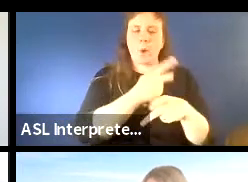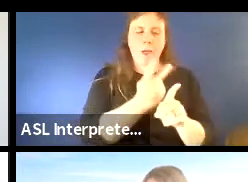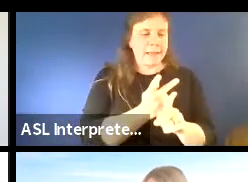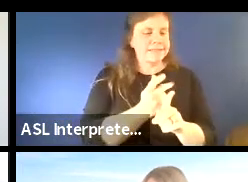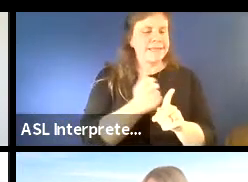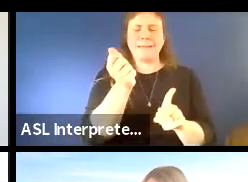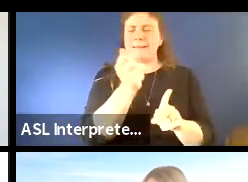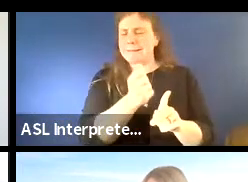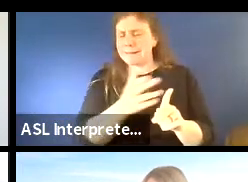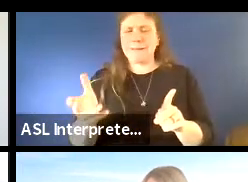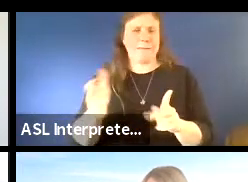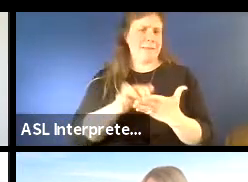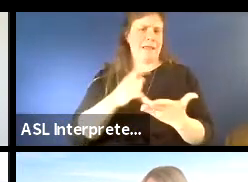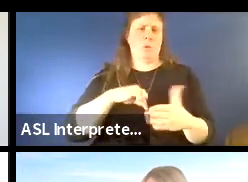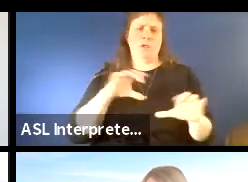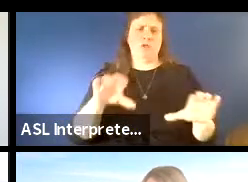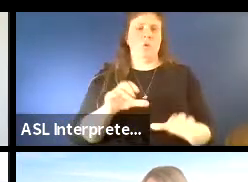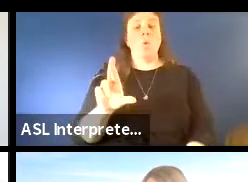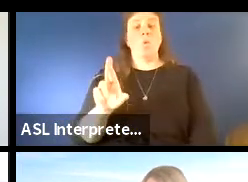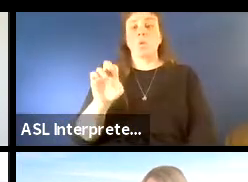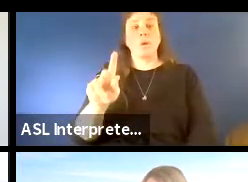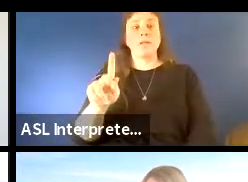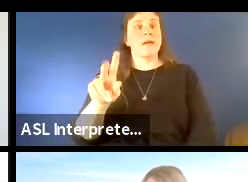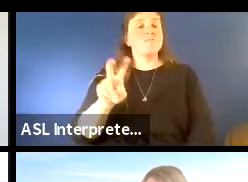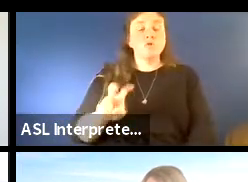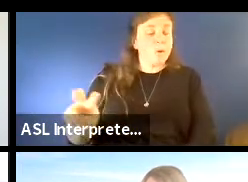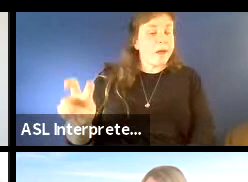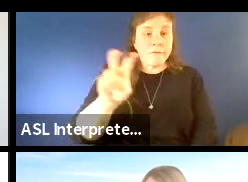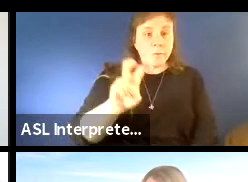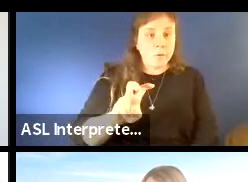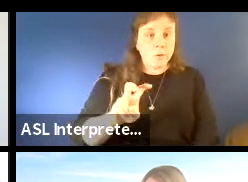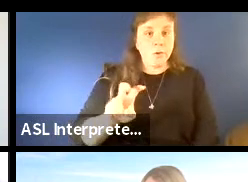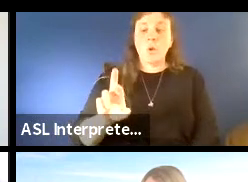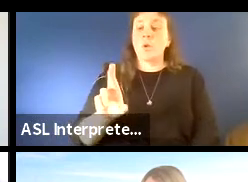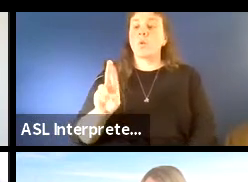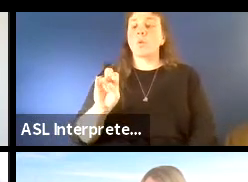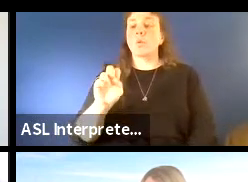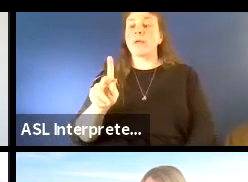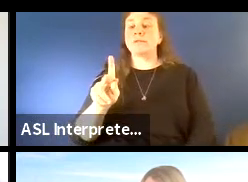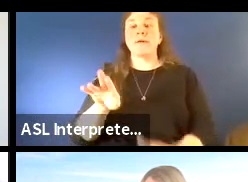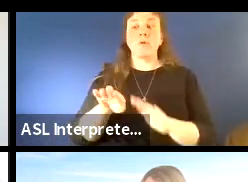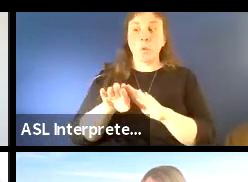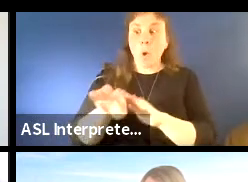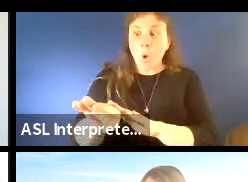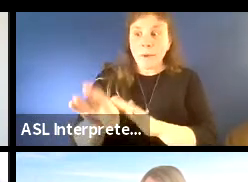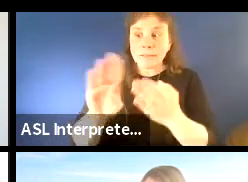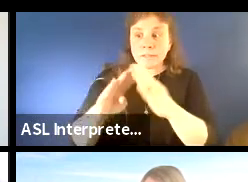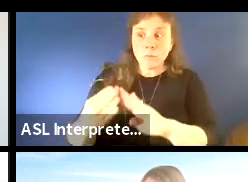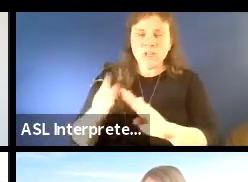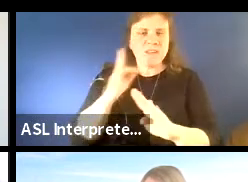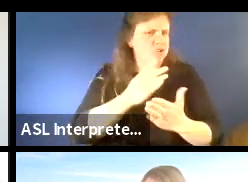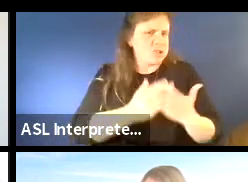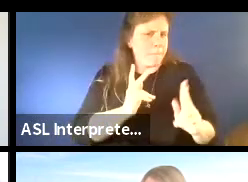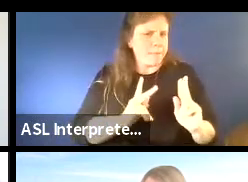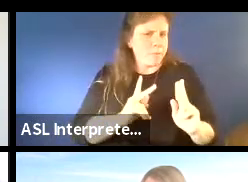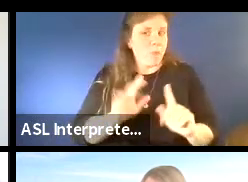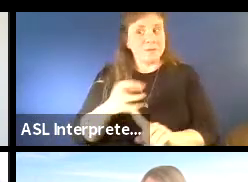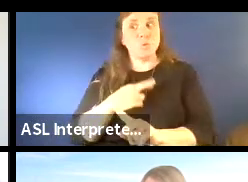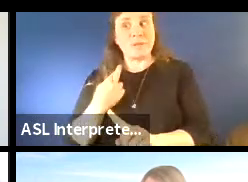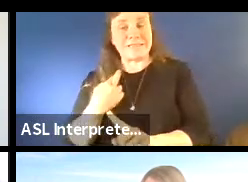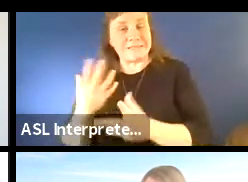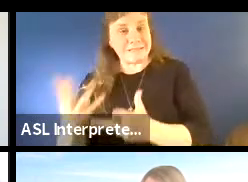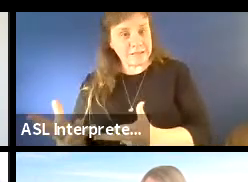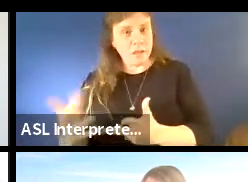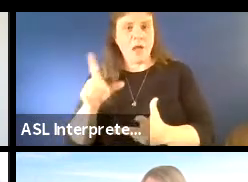doing, even like the risks of travel or the risks of, going into the community for some individuals, we have to balance all of